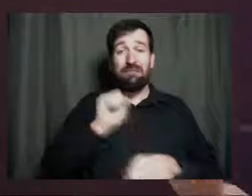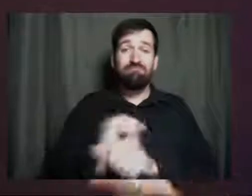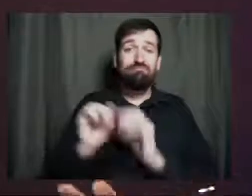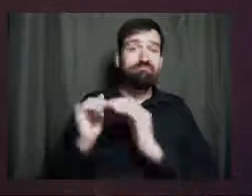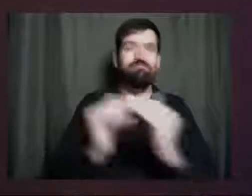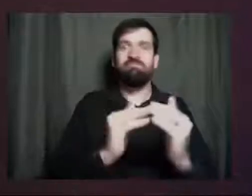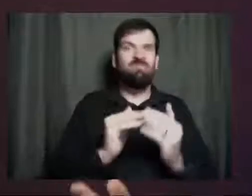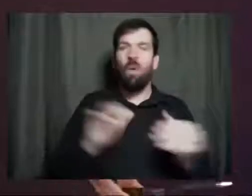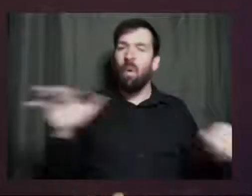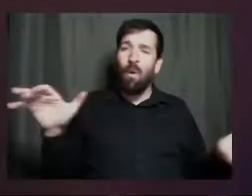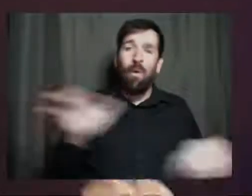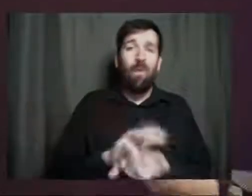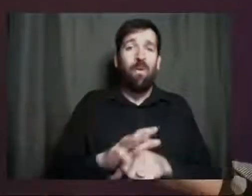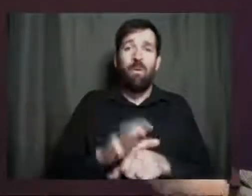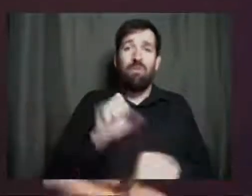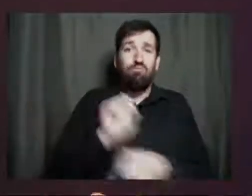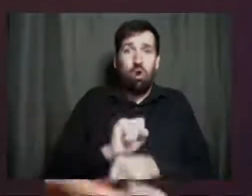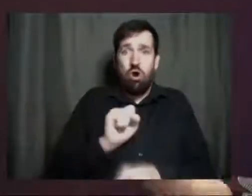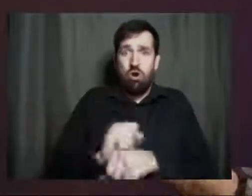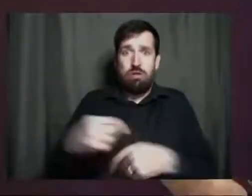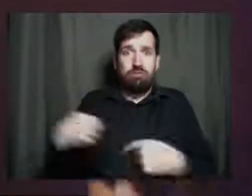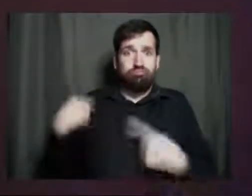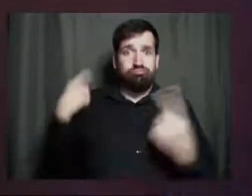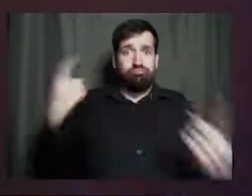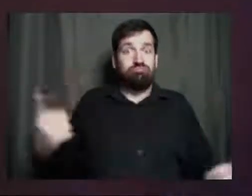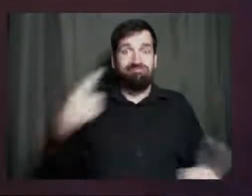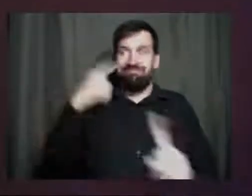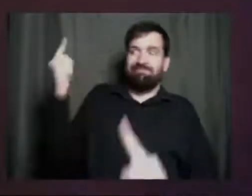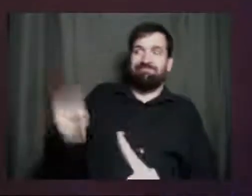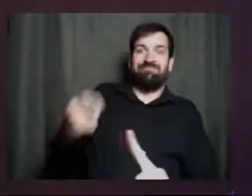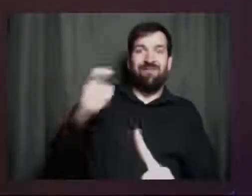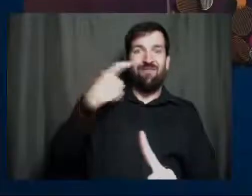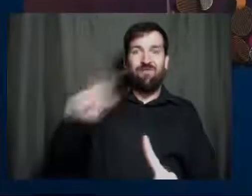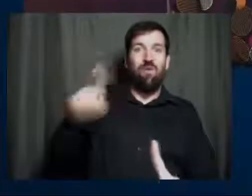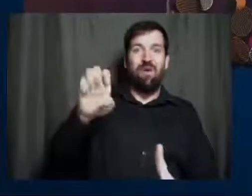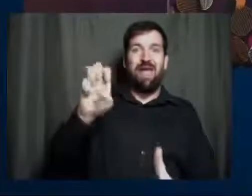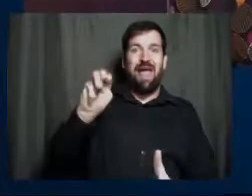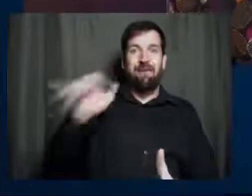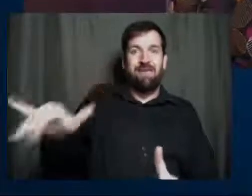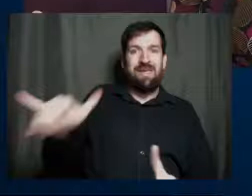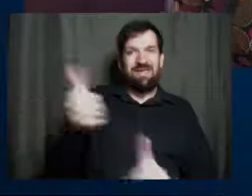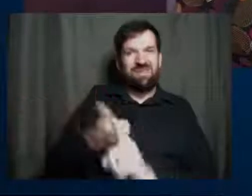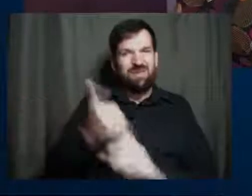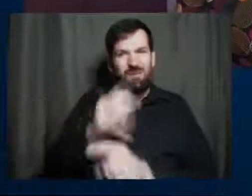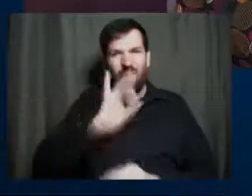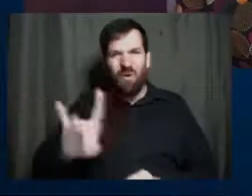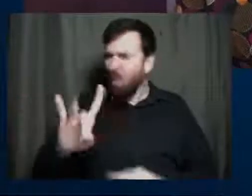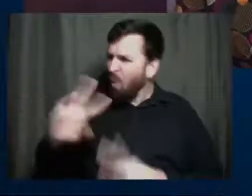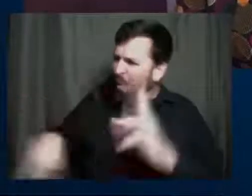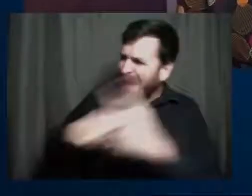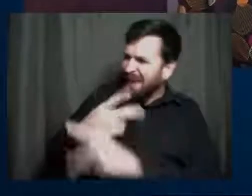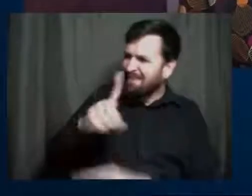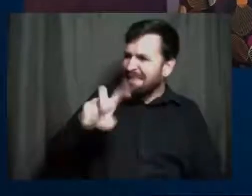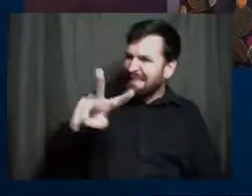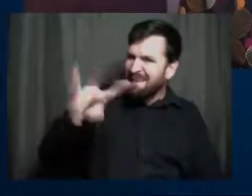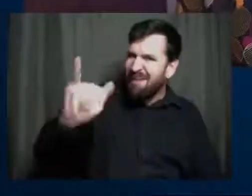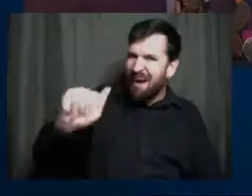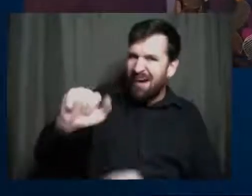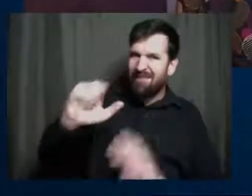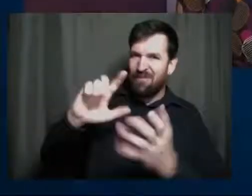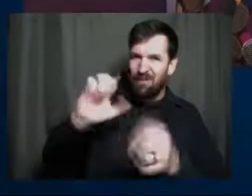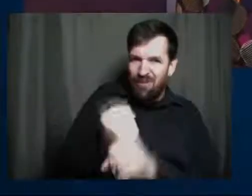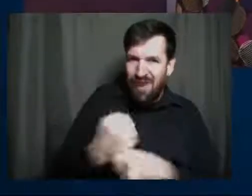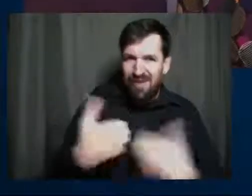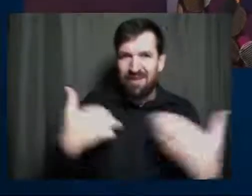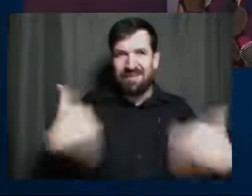nominated for an Emmy, and here she is doing it at 8 years old. So what kind of diva are you creating? I have created a new diva. 8-year-old. I mean,